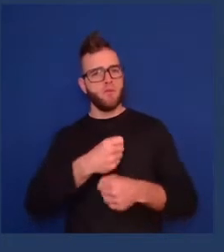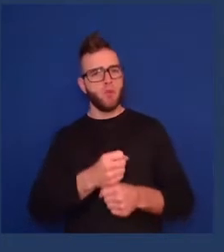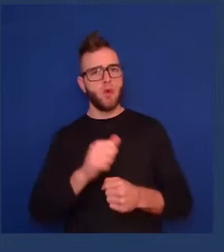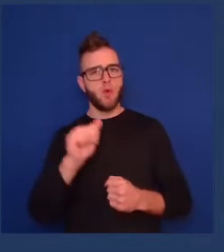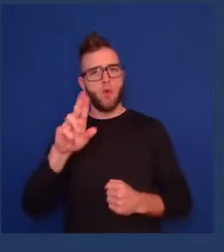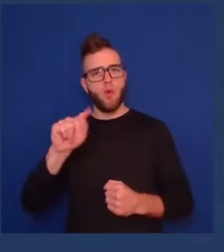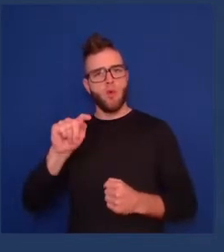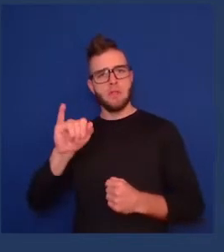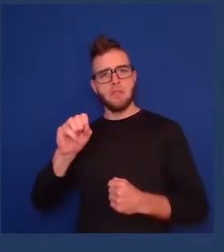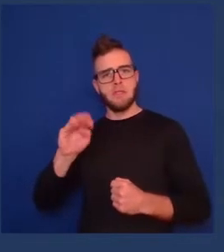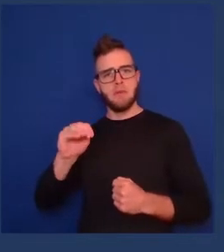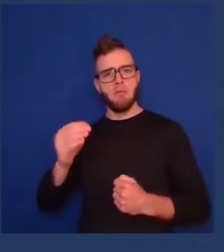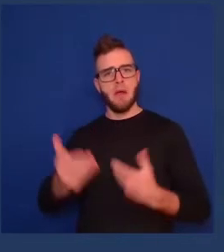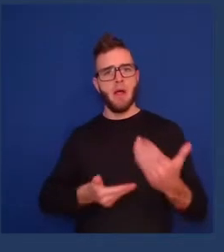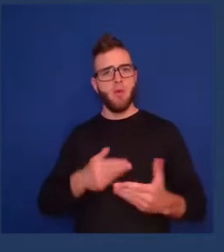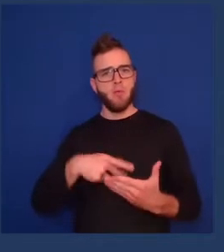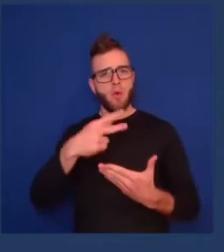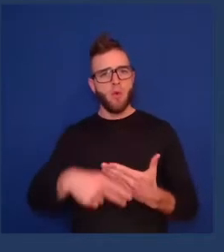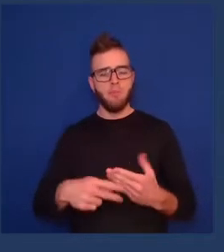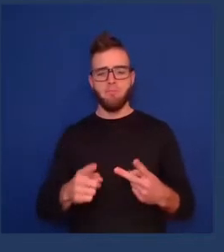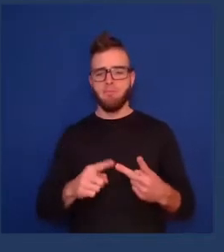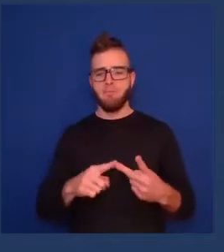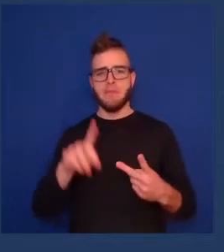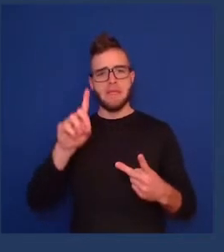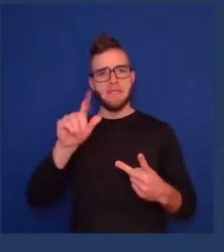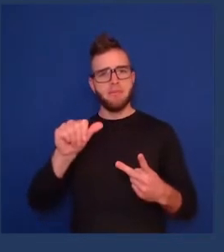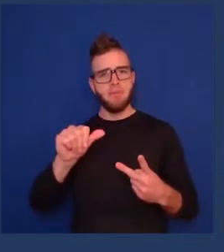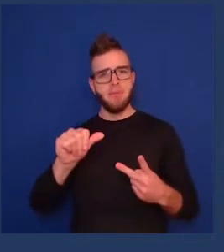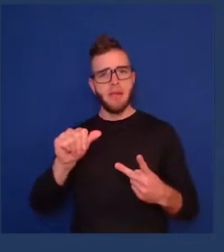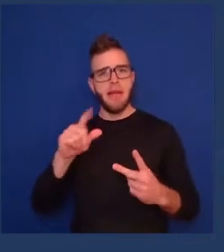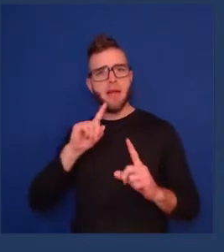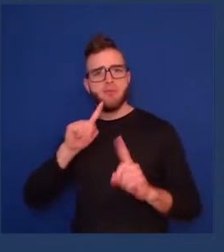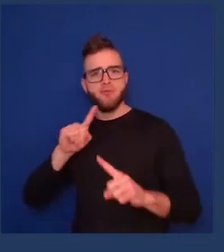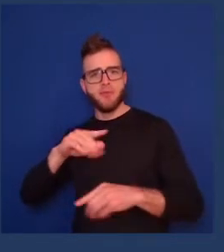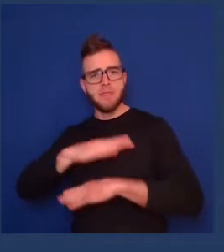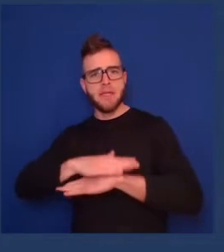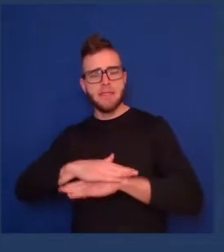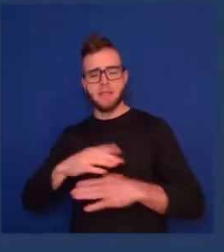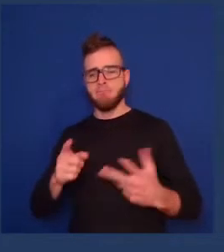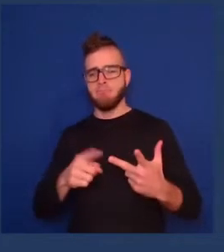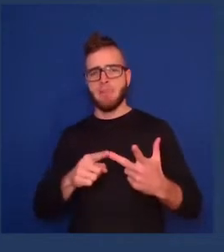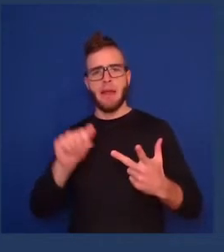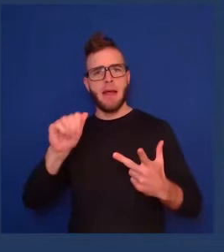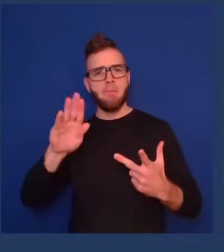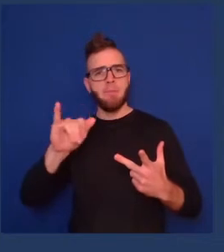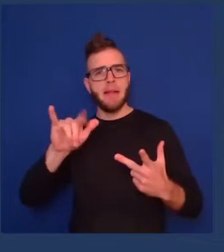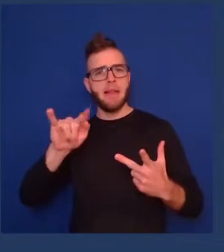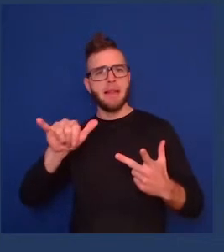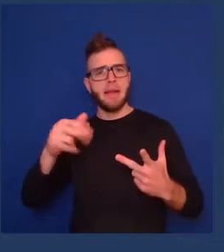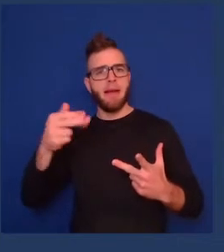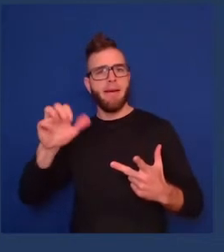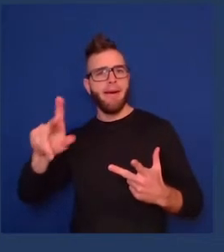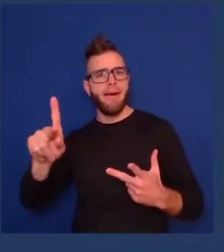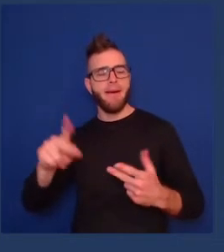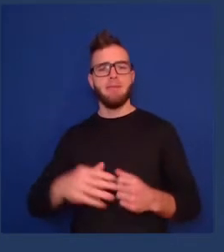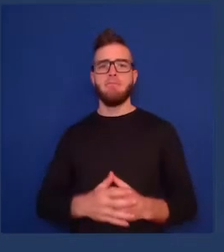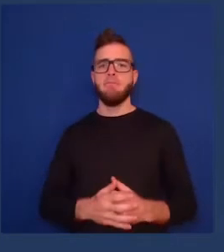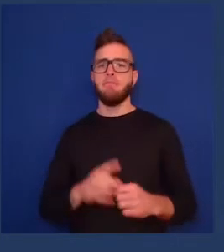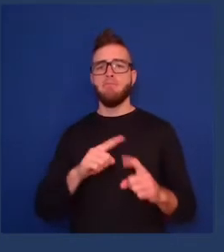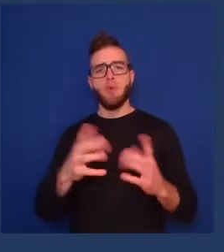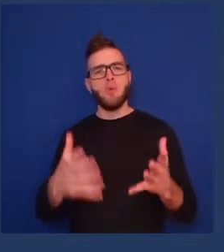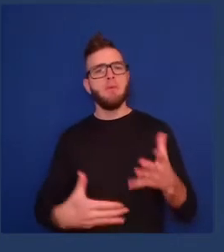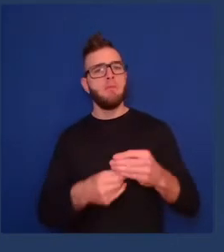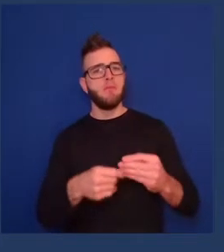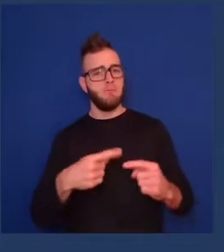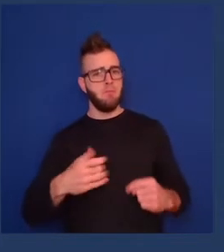a disability answer desk, an ability hack. But I would also tell you, certainly from my own personal